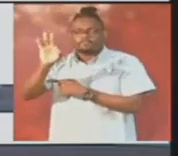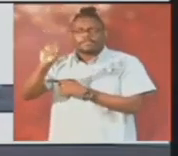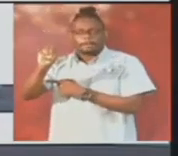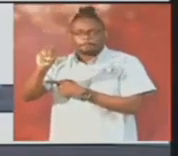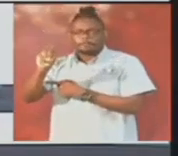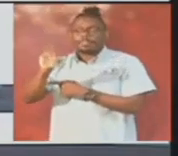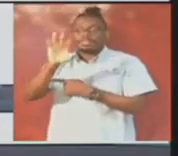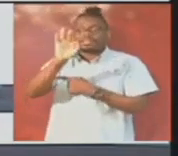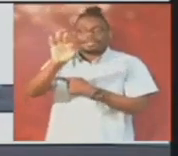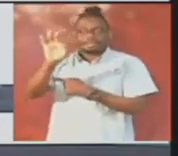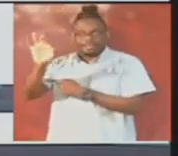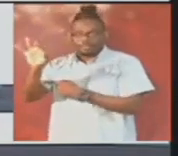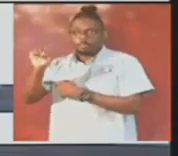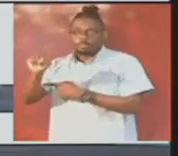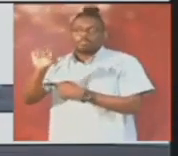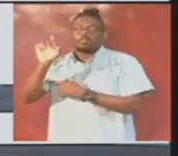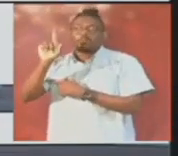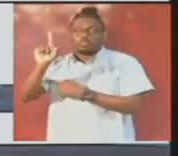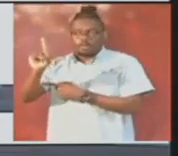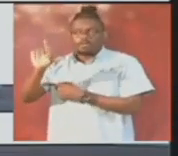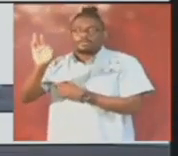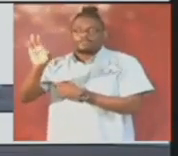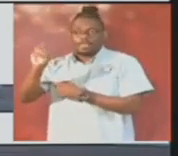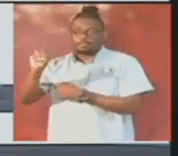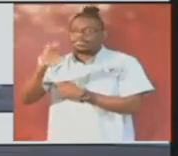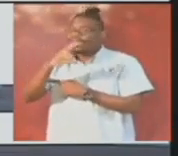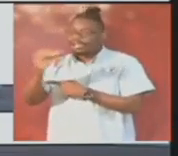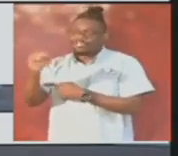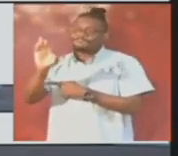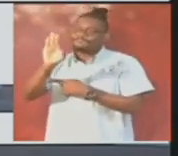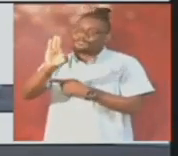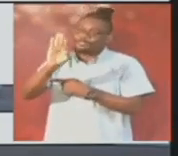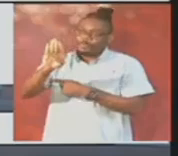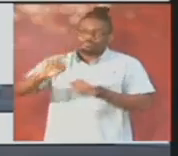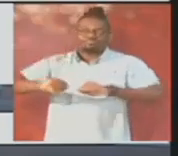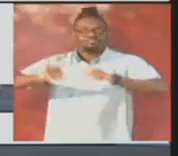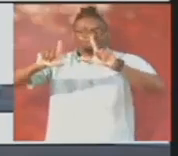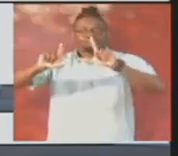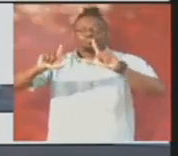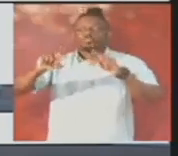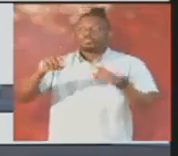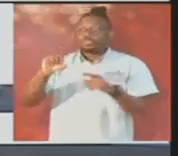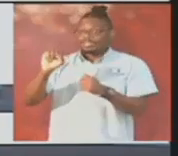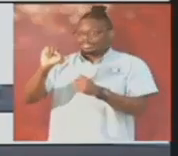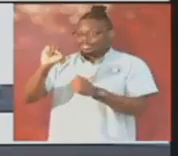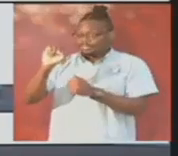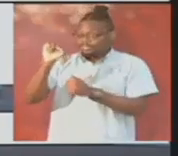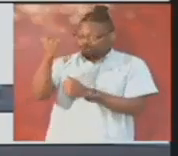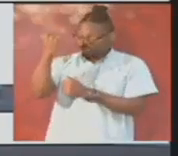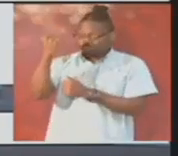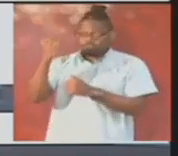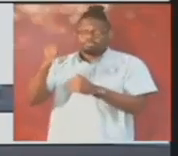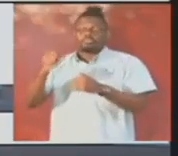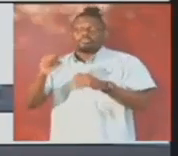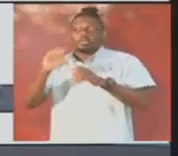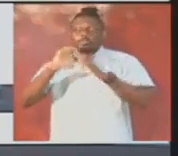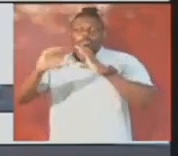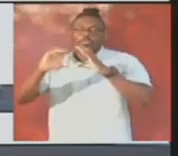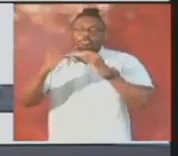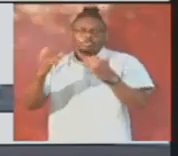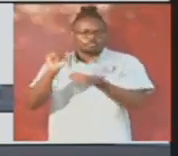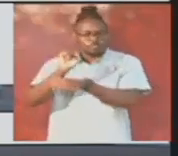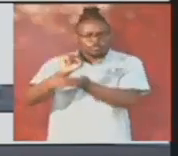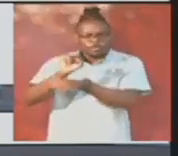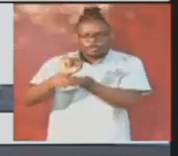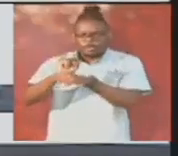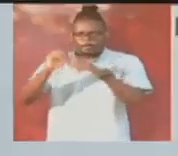FM, and on Facebook at TTT Live Online. We go now to Senior Corporate Communications Officer at the Ministry of Health, Al